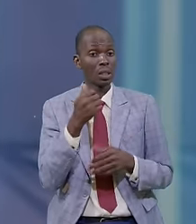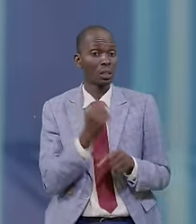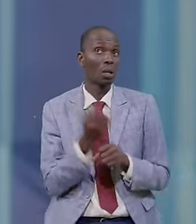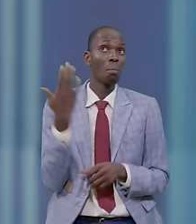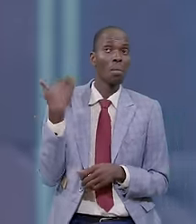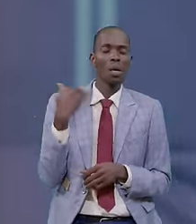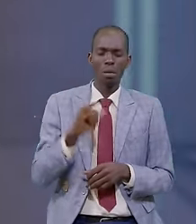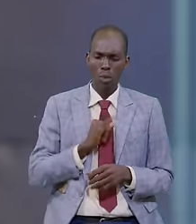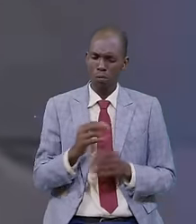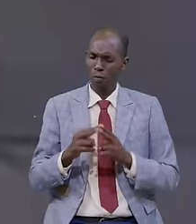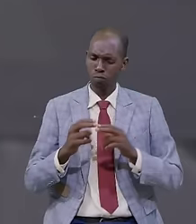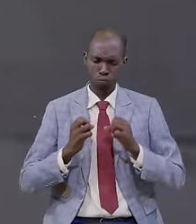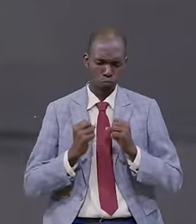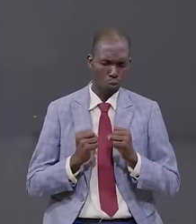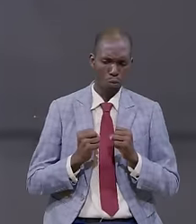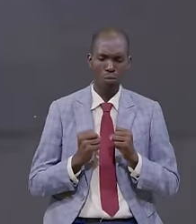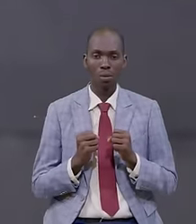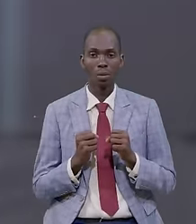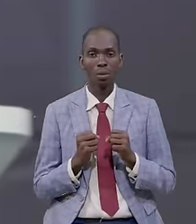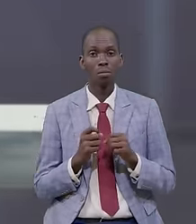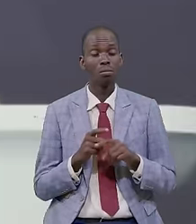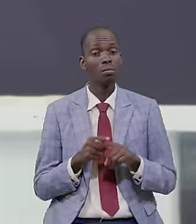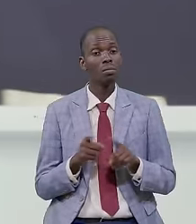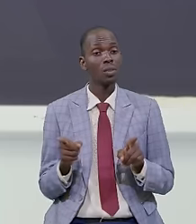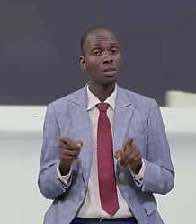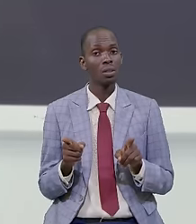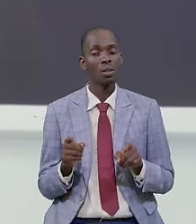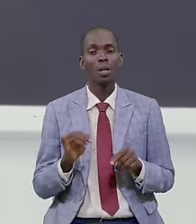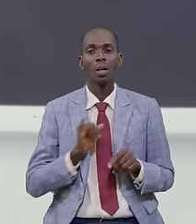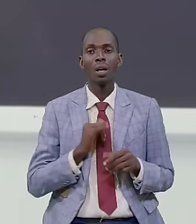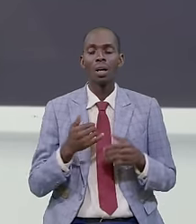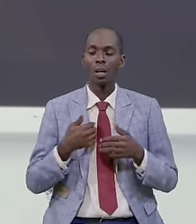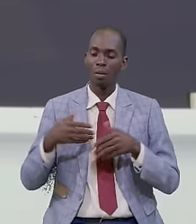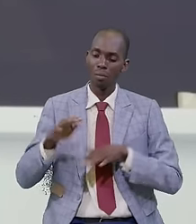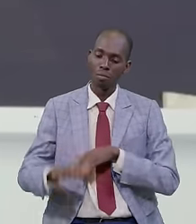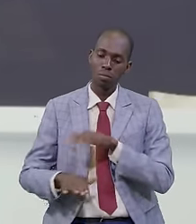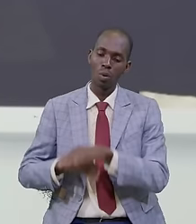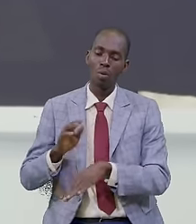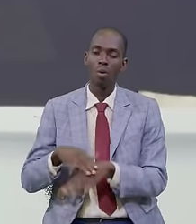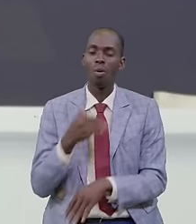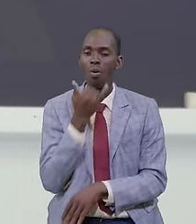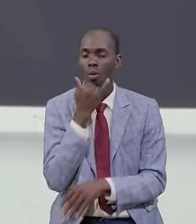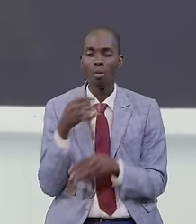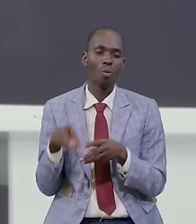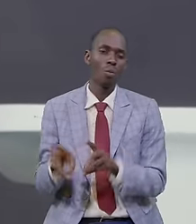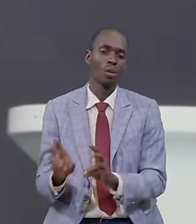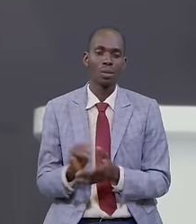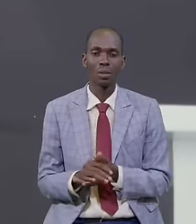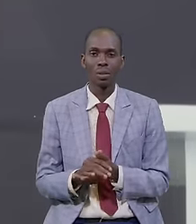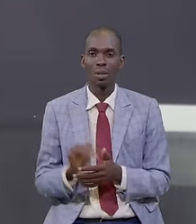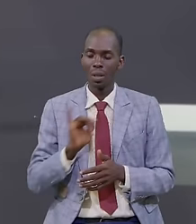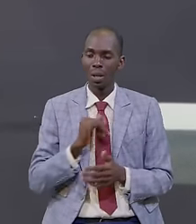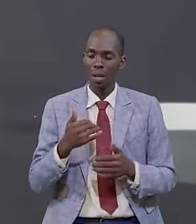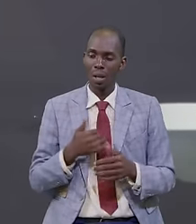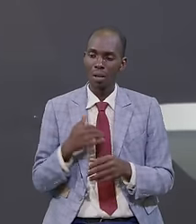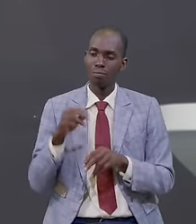but I've trodden the rough way. I've climbed the